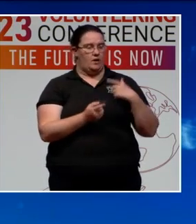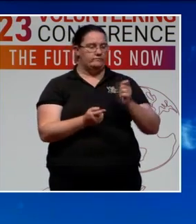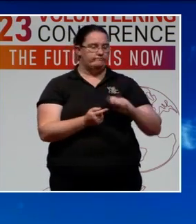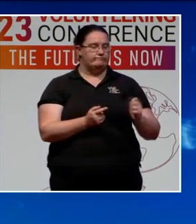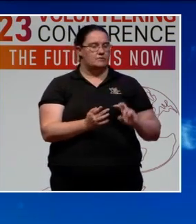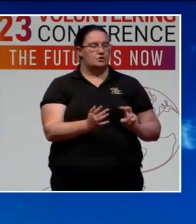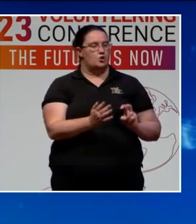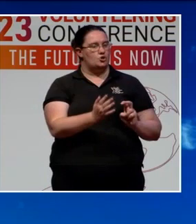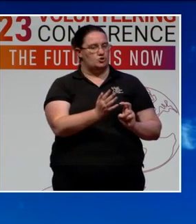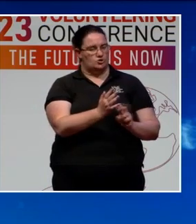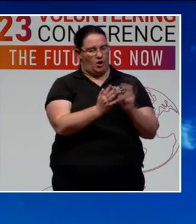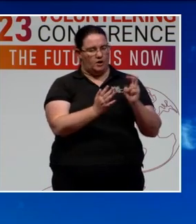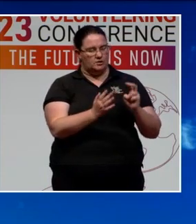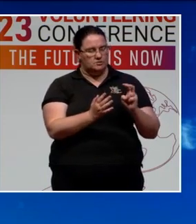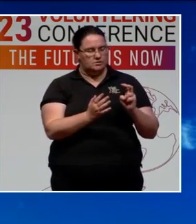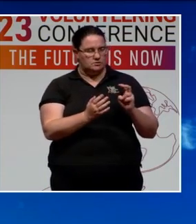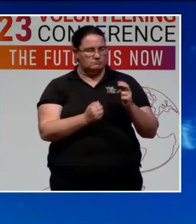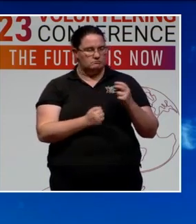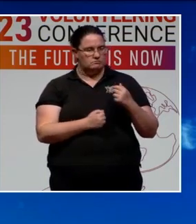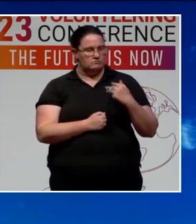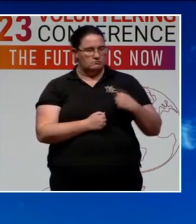issues.